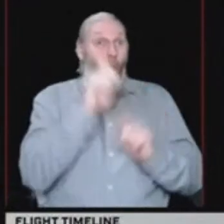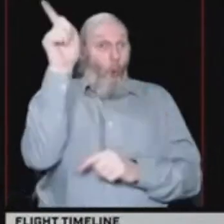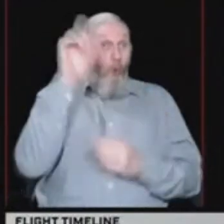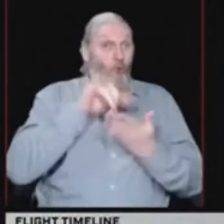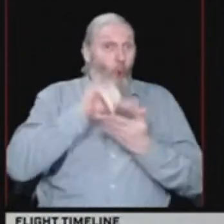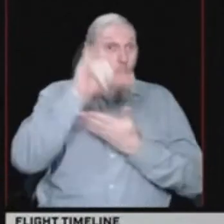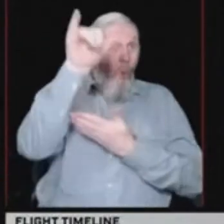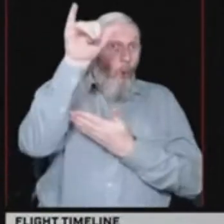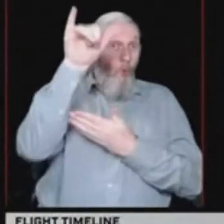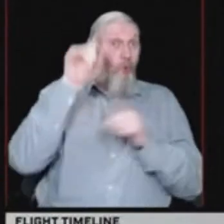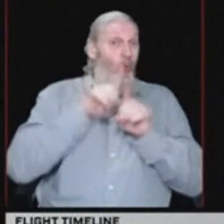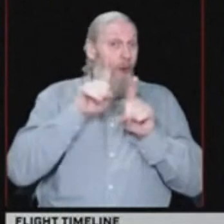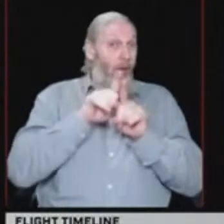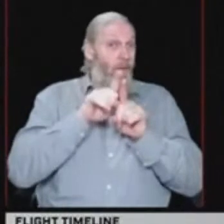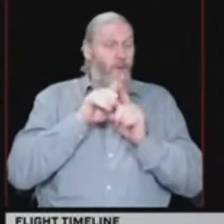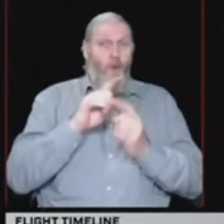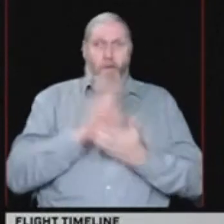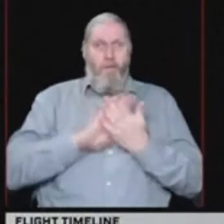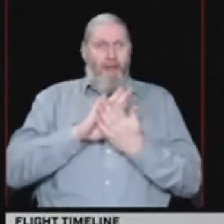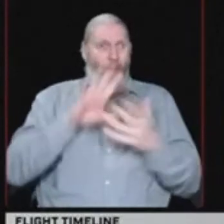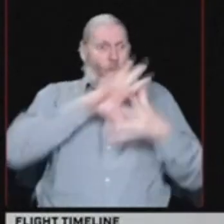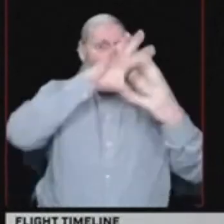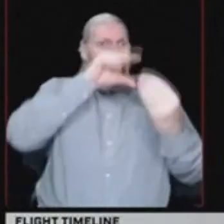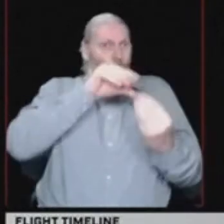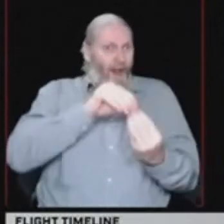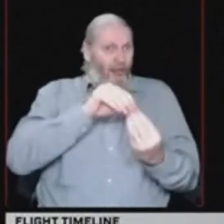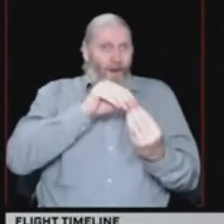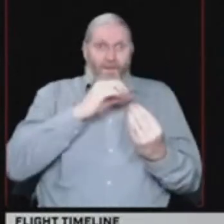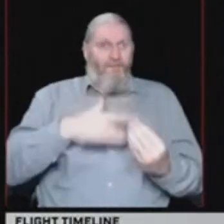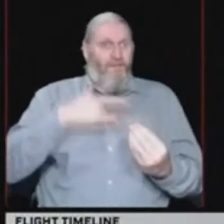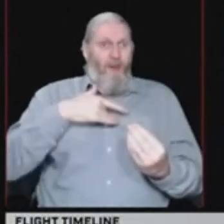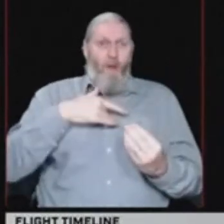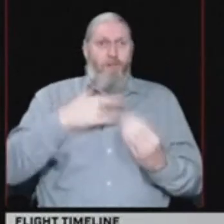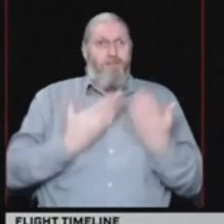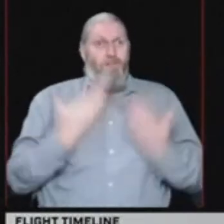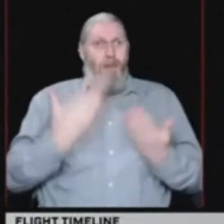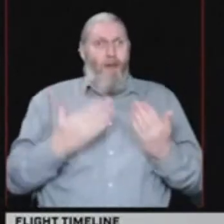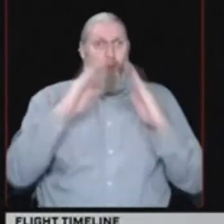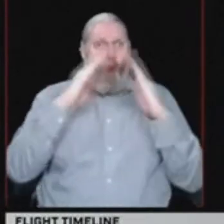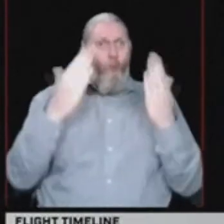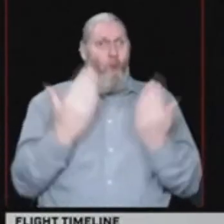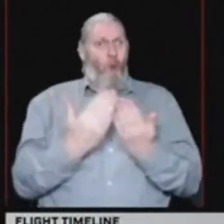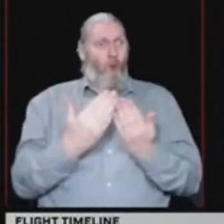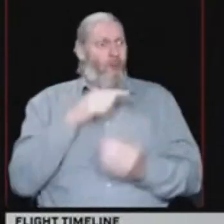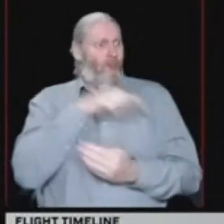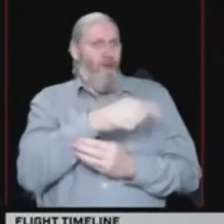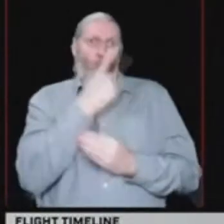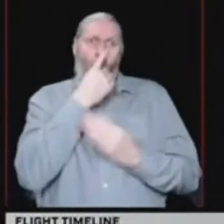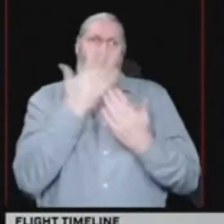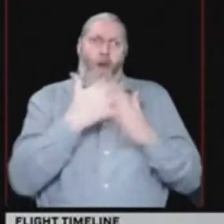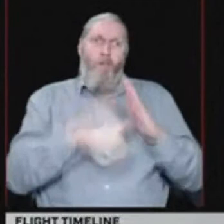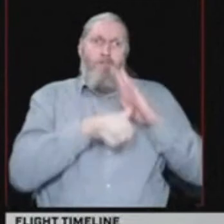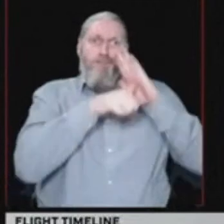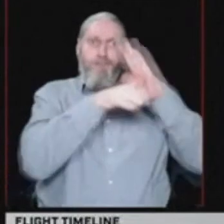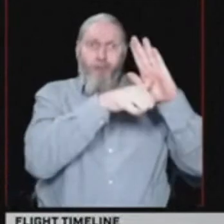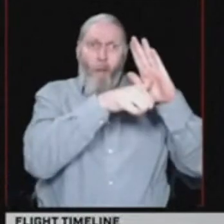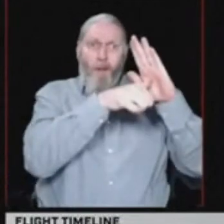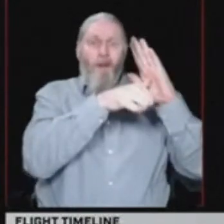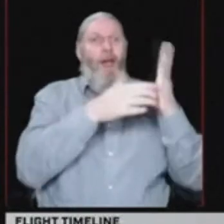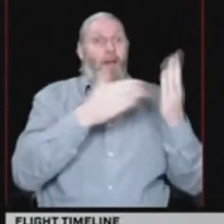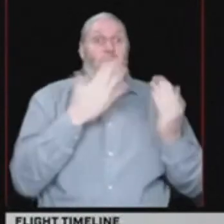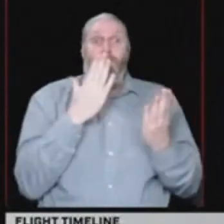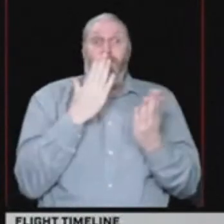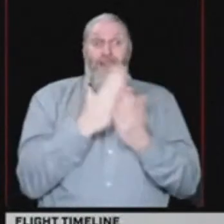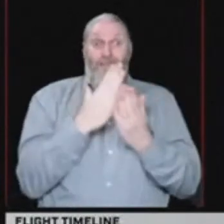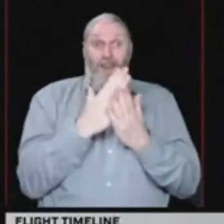capability that is unrivaled practically for the small satellite market in particular, and definitely joining the other few